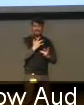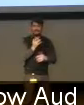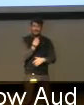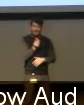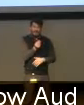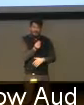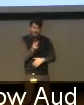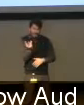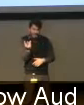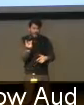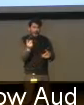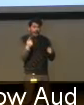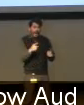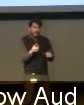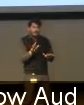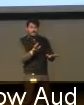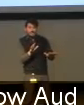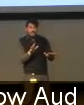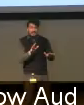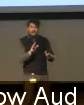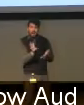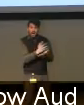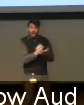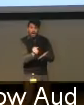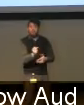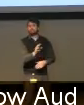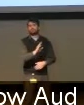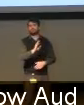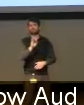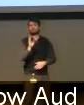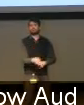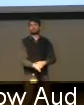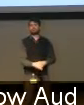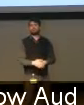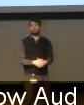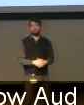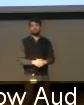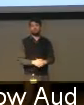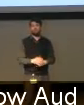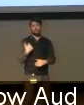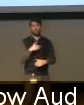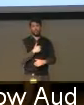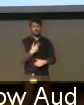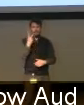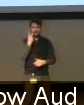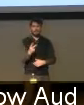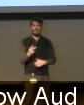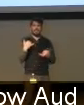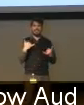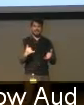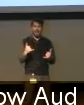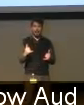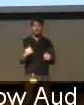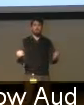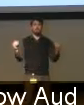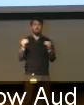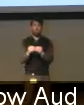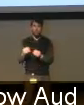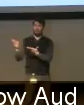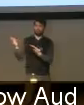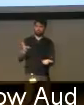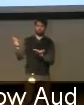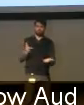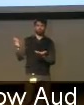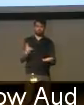instances, but we've never run out, and we see some increased robustness to that supply chain. So we're